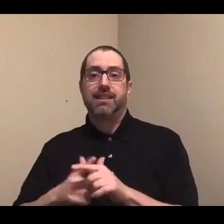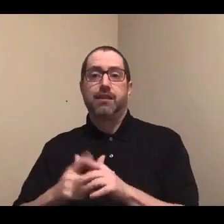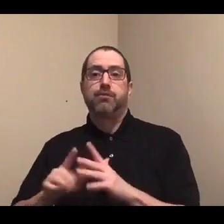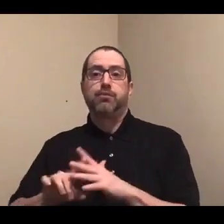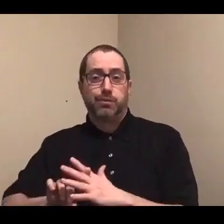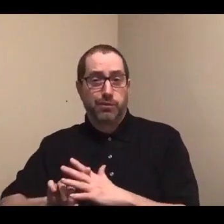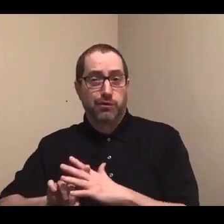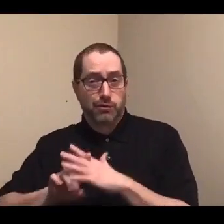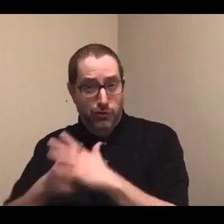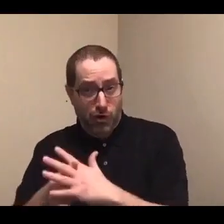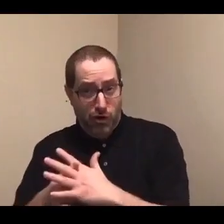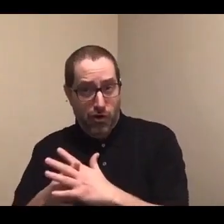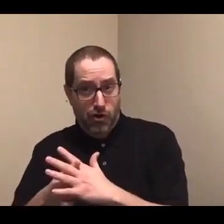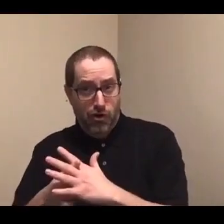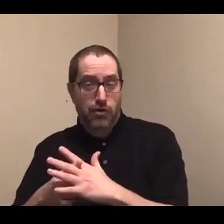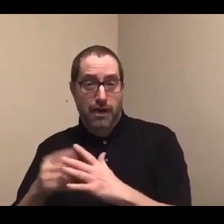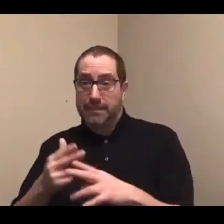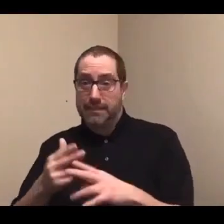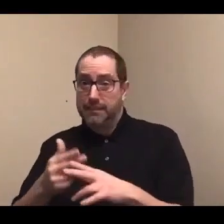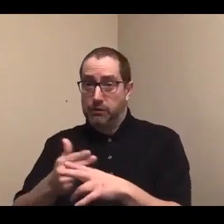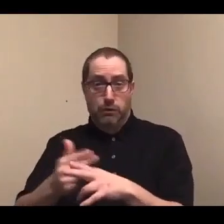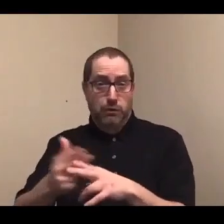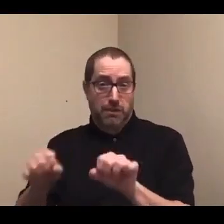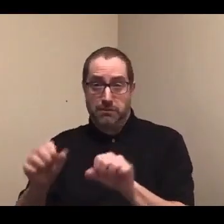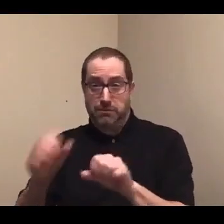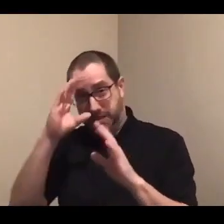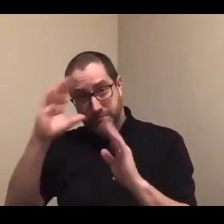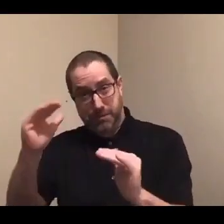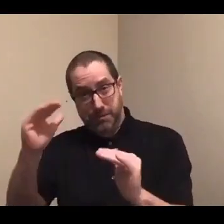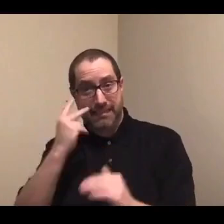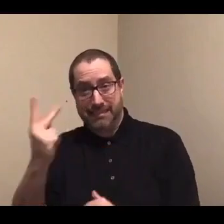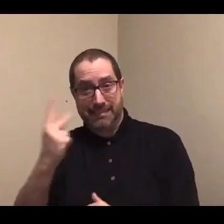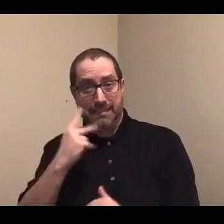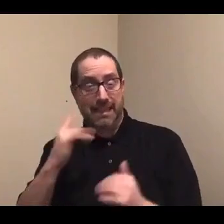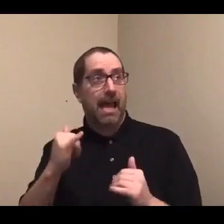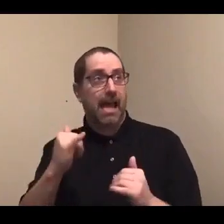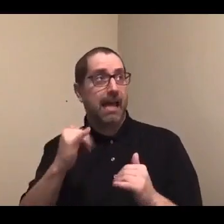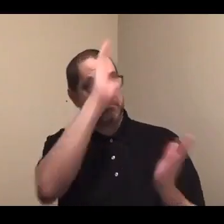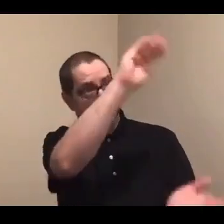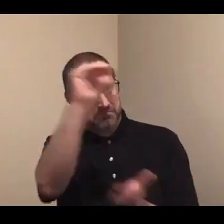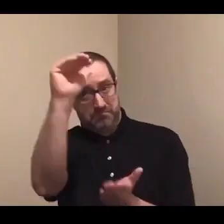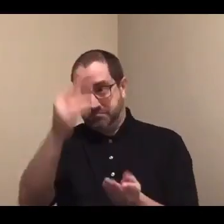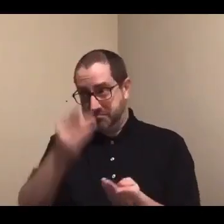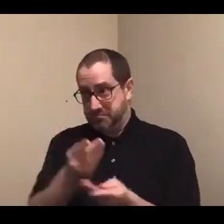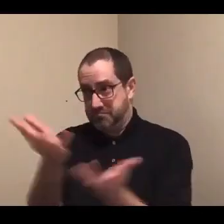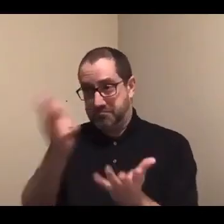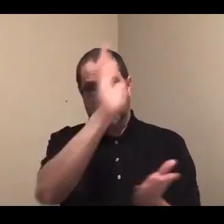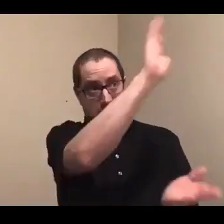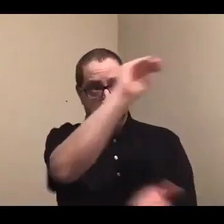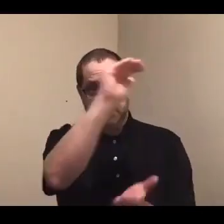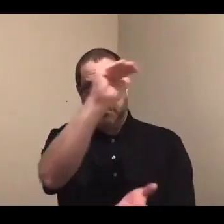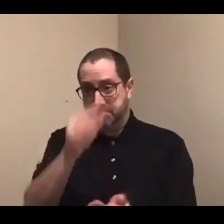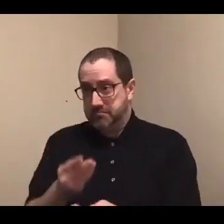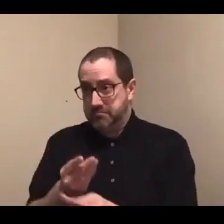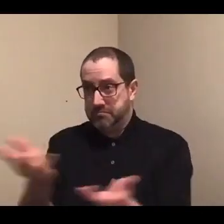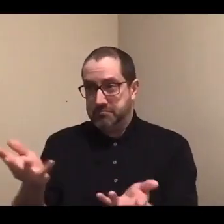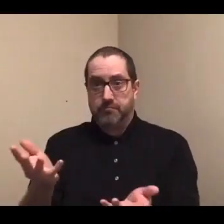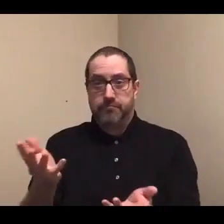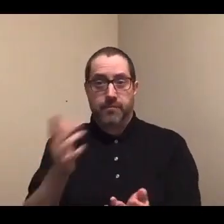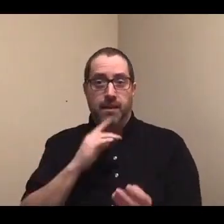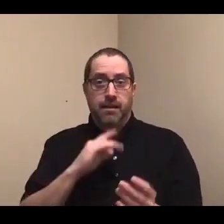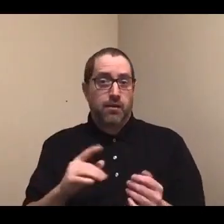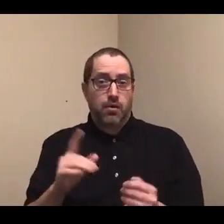soon as we can, and we expect to see that supply flow in the same matter and volume that the flow will occur in the highest points of